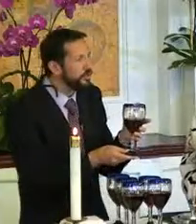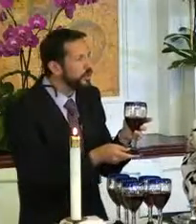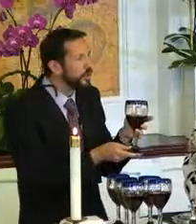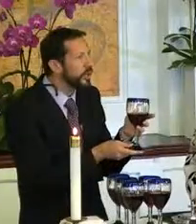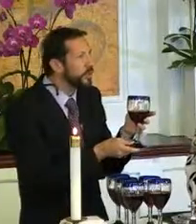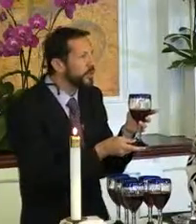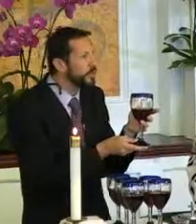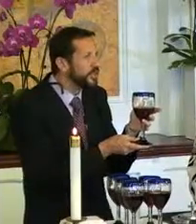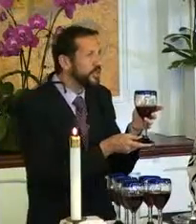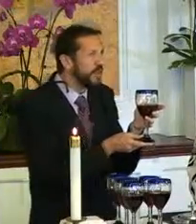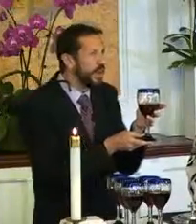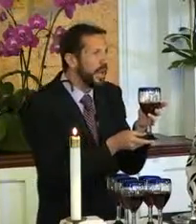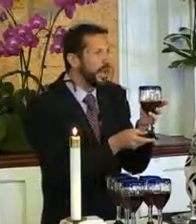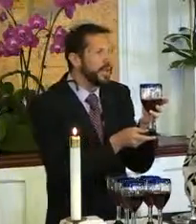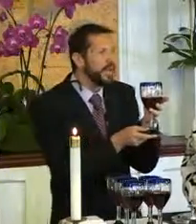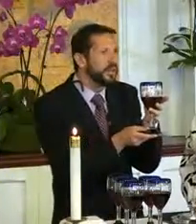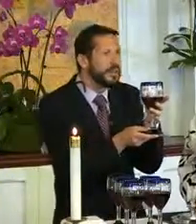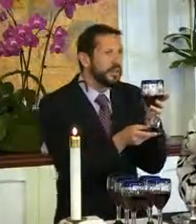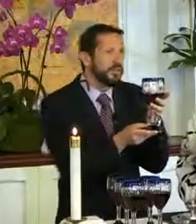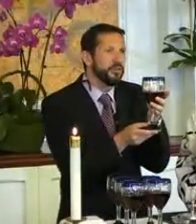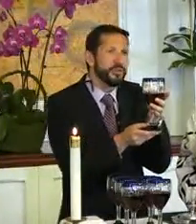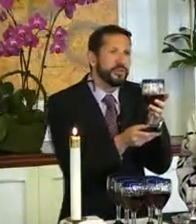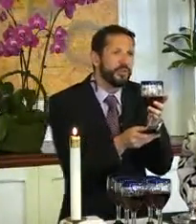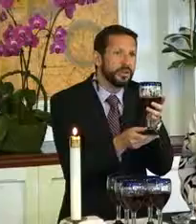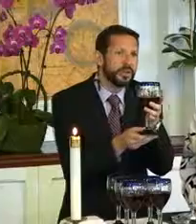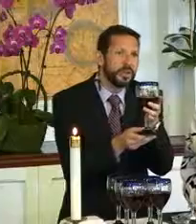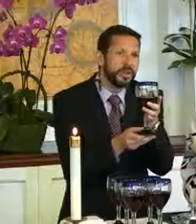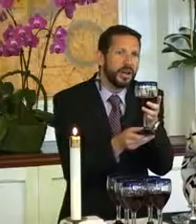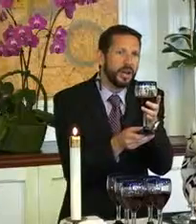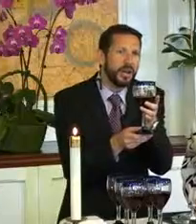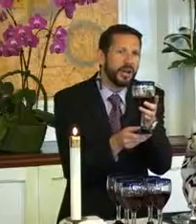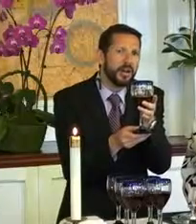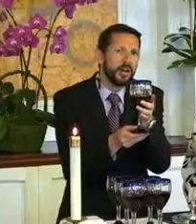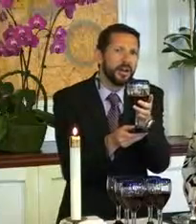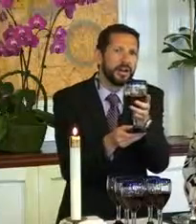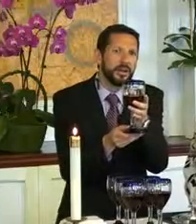night you were betrayed, you took the